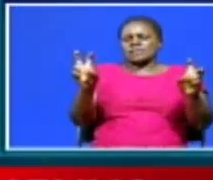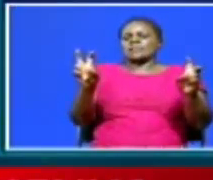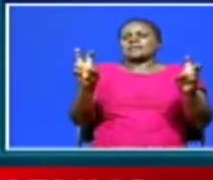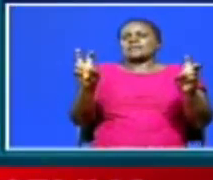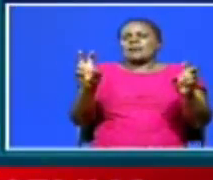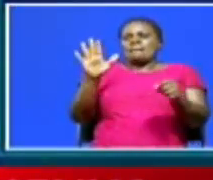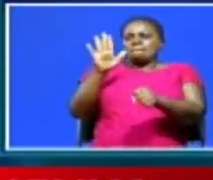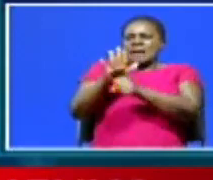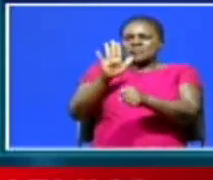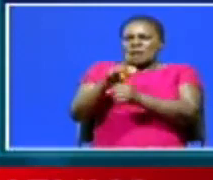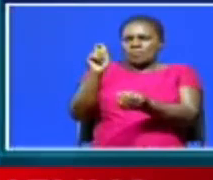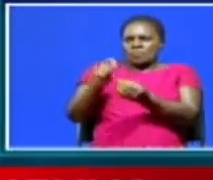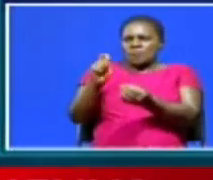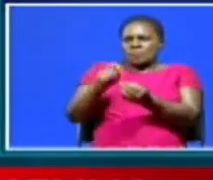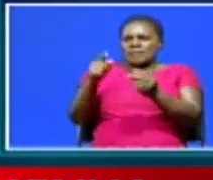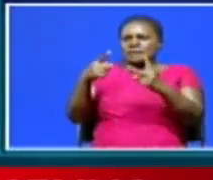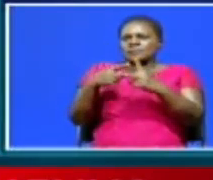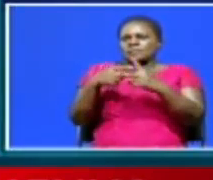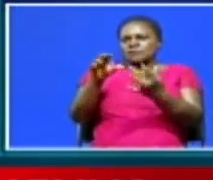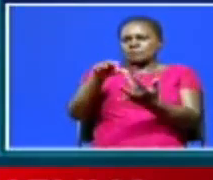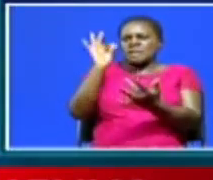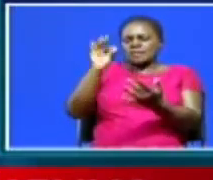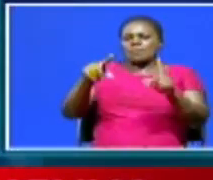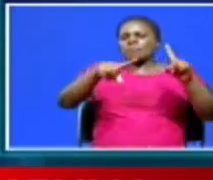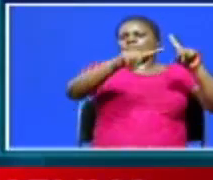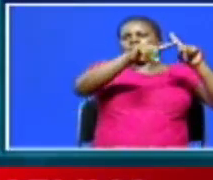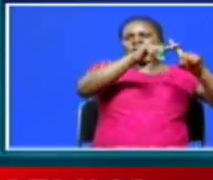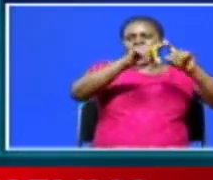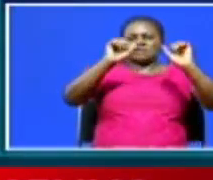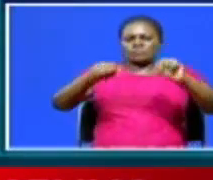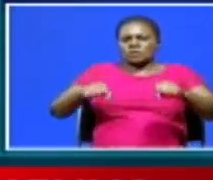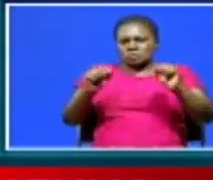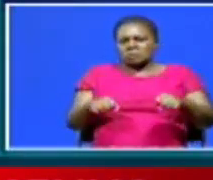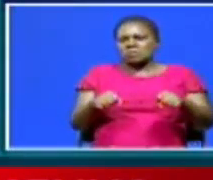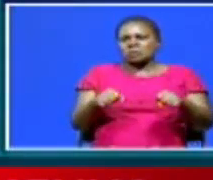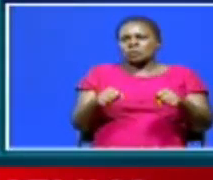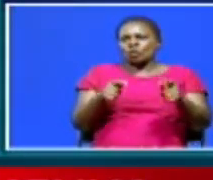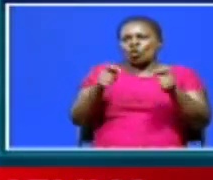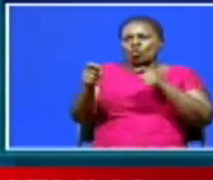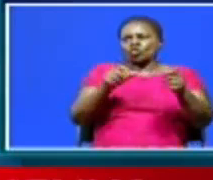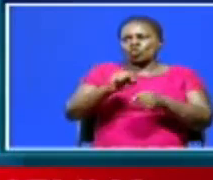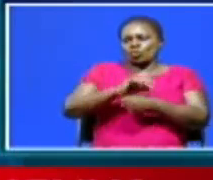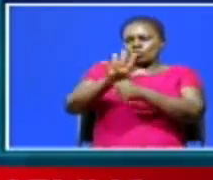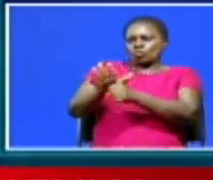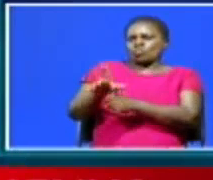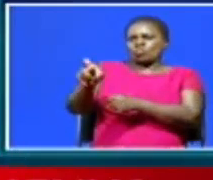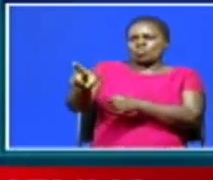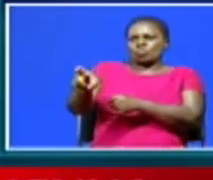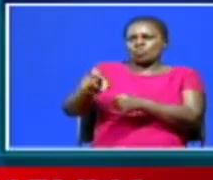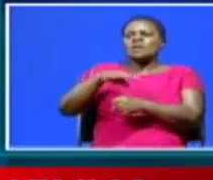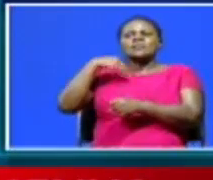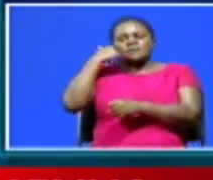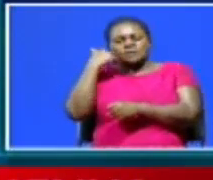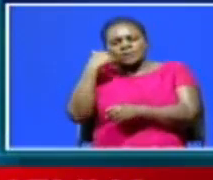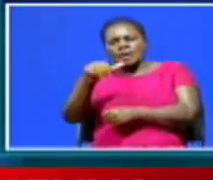see that mass testing will indeed pick out the positive cases and will then be able to combat coronavirus disease.